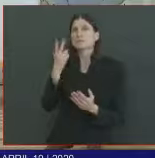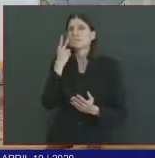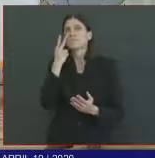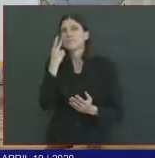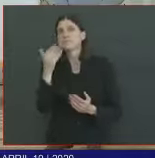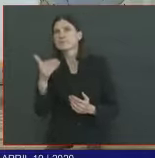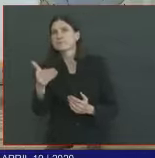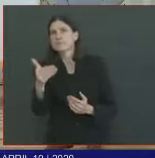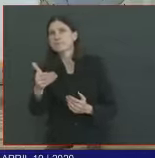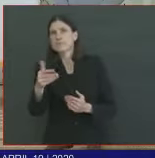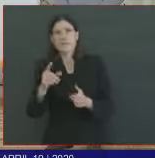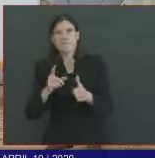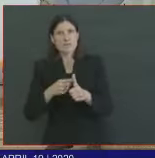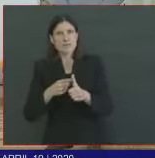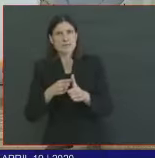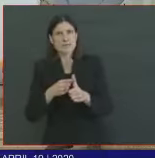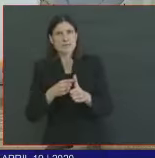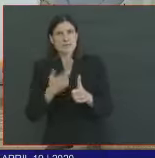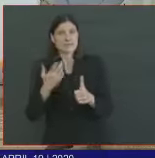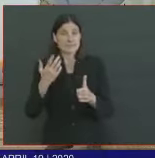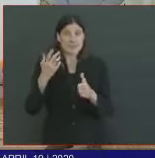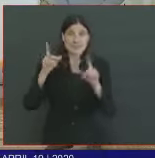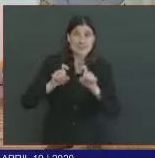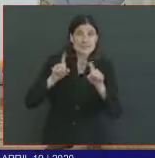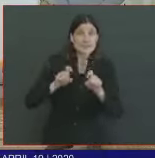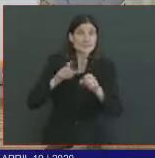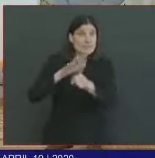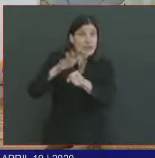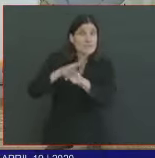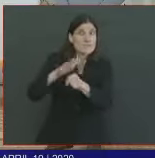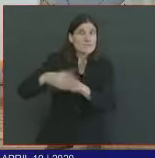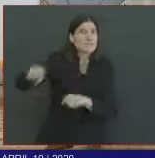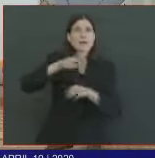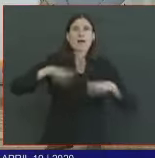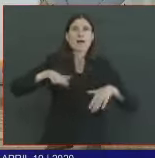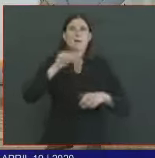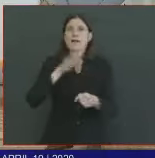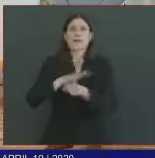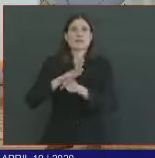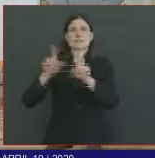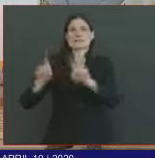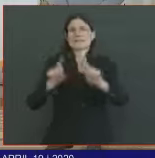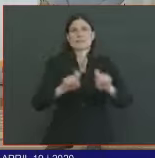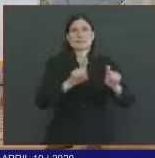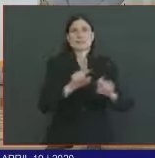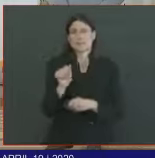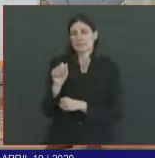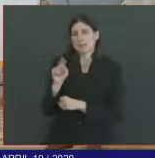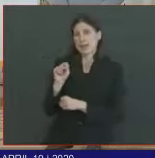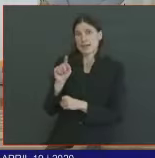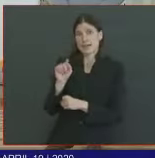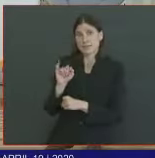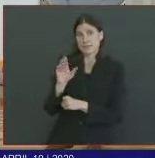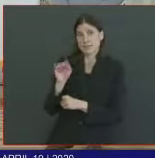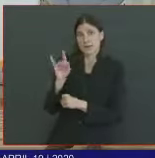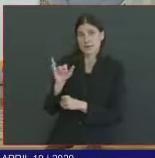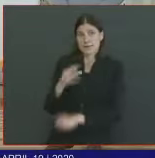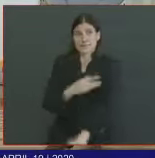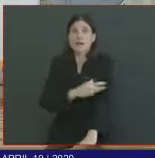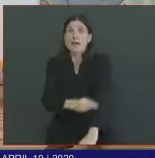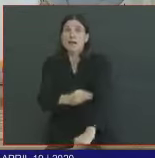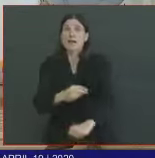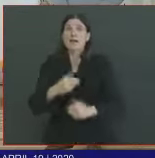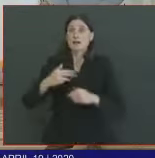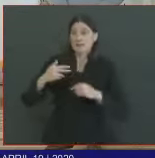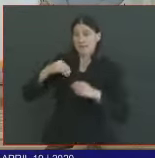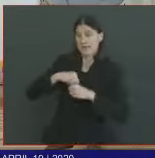doing more testing per capita than any other state in the country. In fact, yesterday there was a Harvard professor who came out and said that